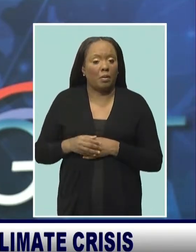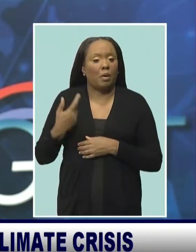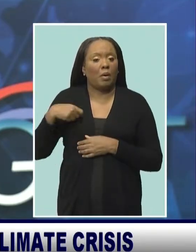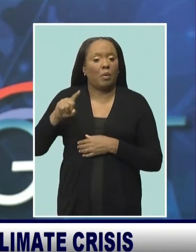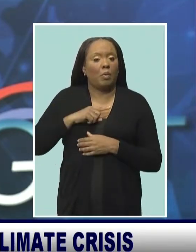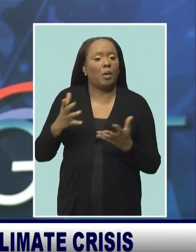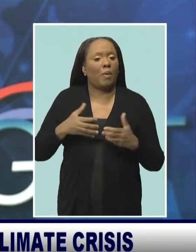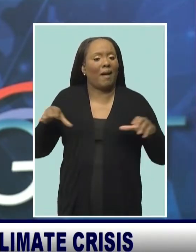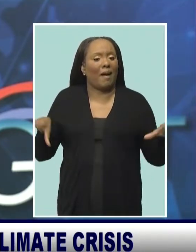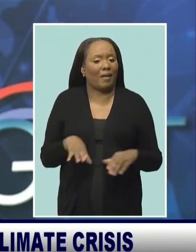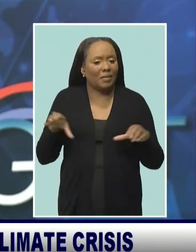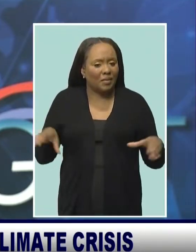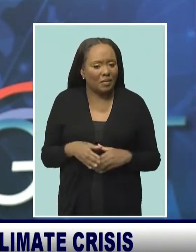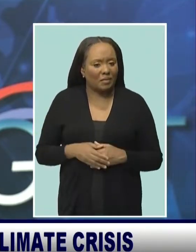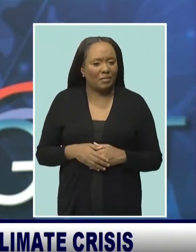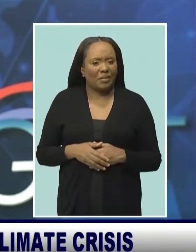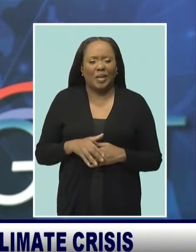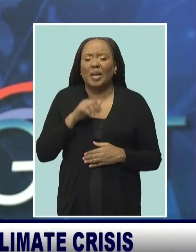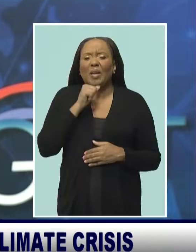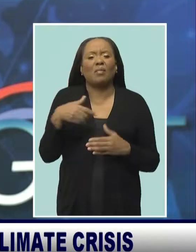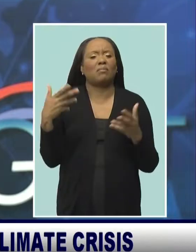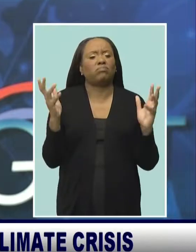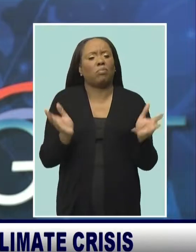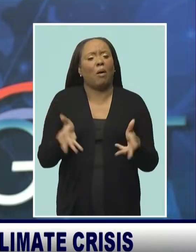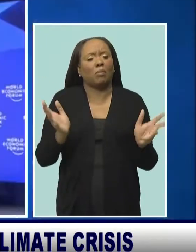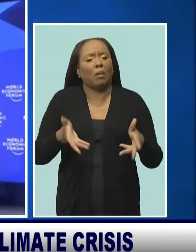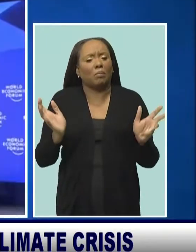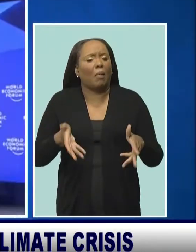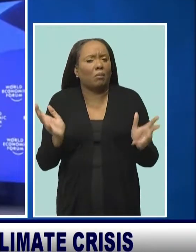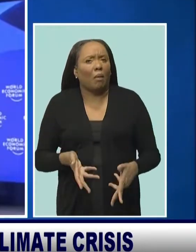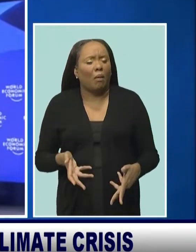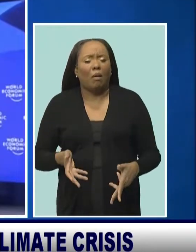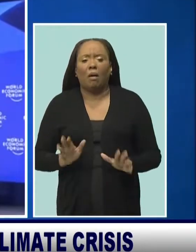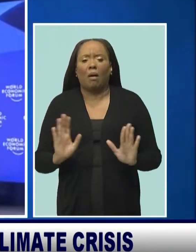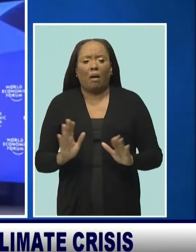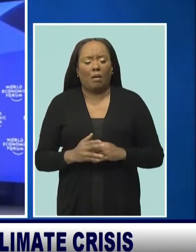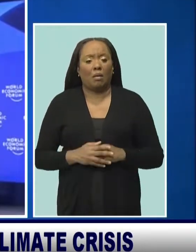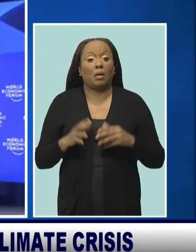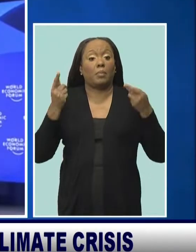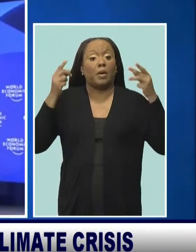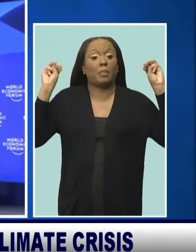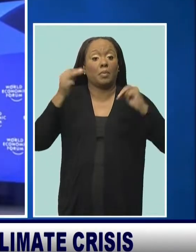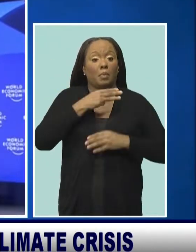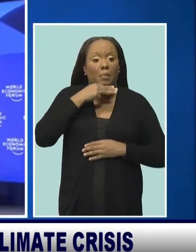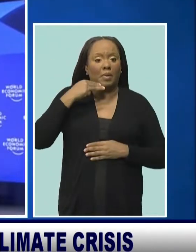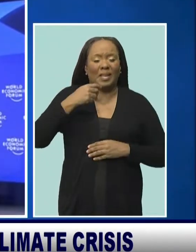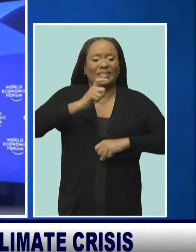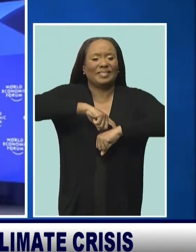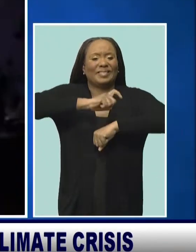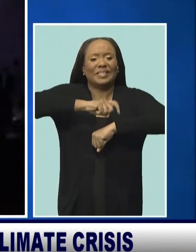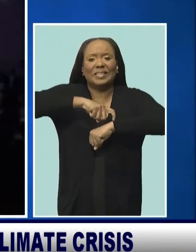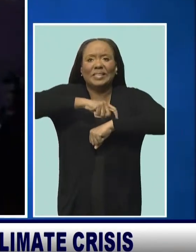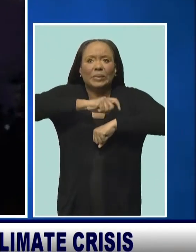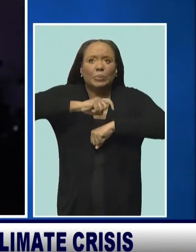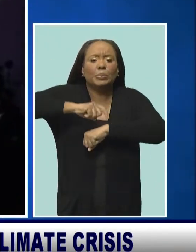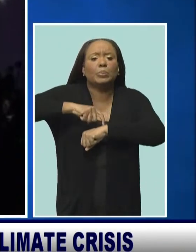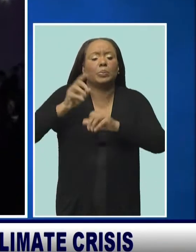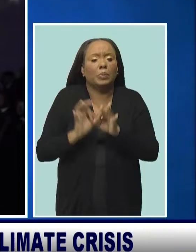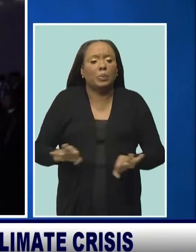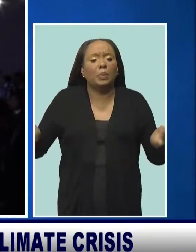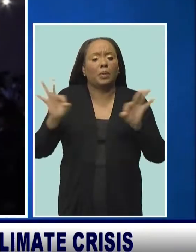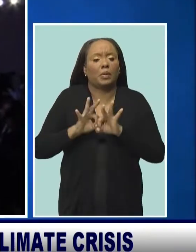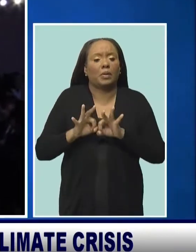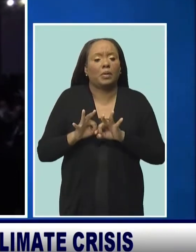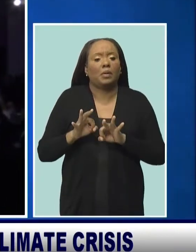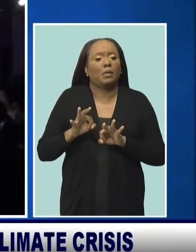action and not just promises on the issue. Prime Minister Mia Motley says time is of the essence, stressing no country is excluded from